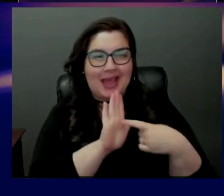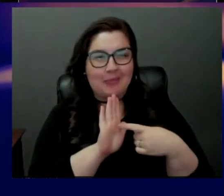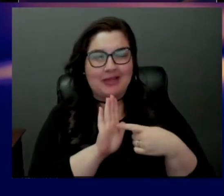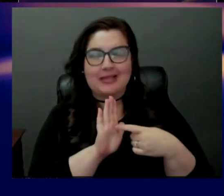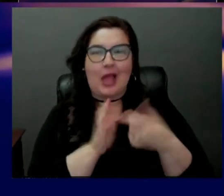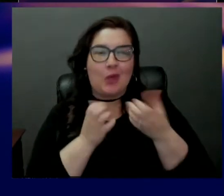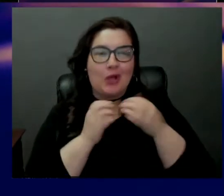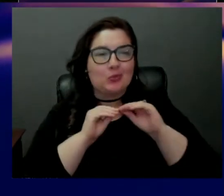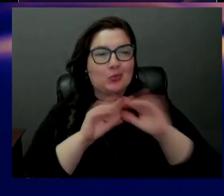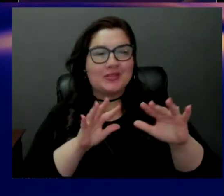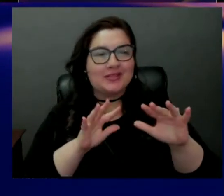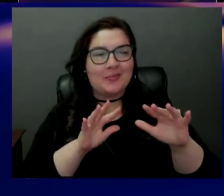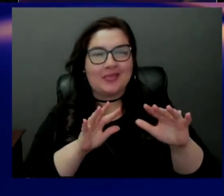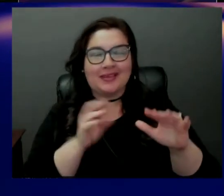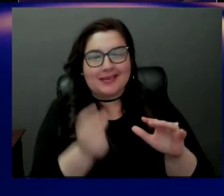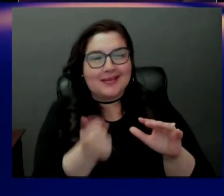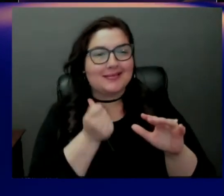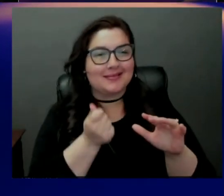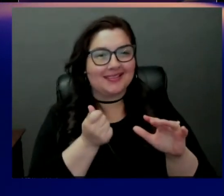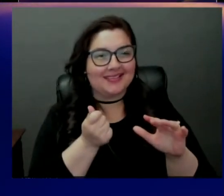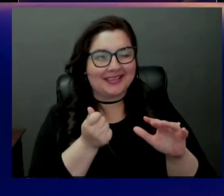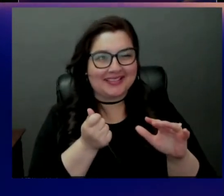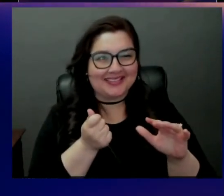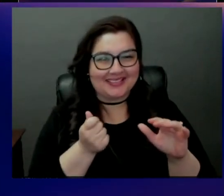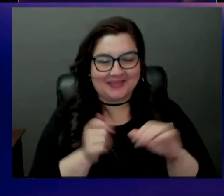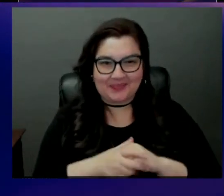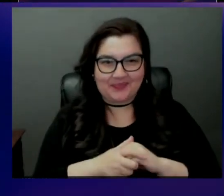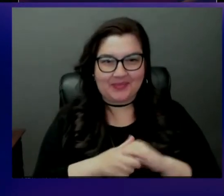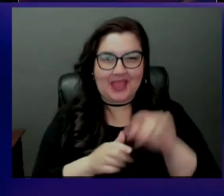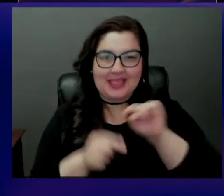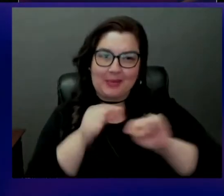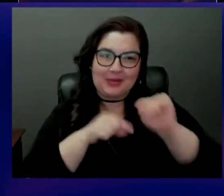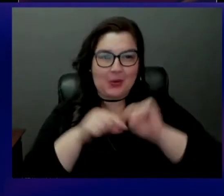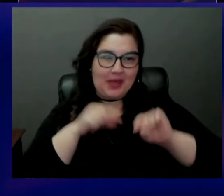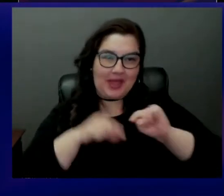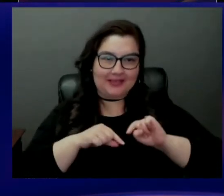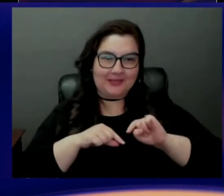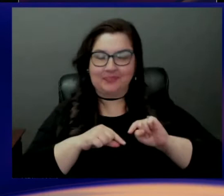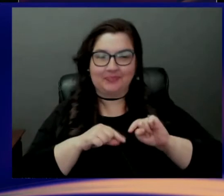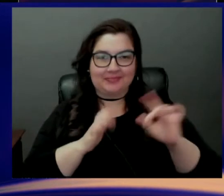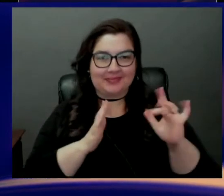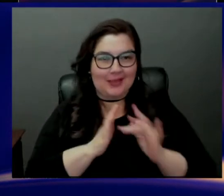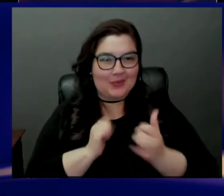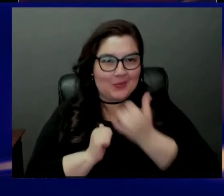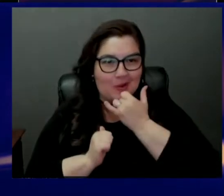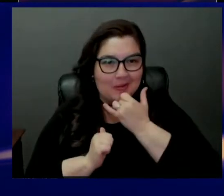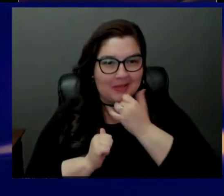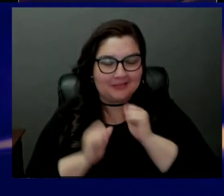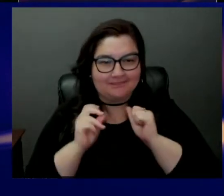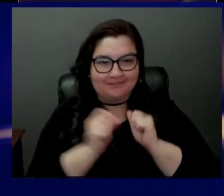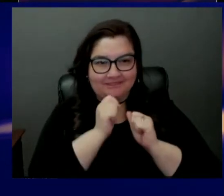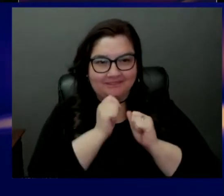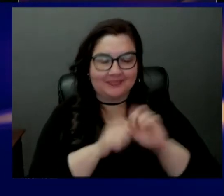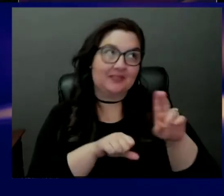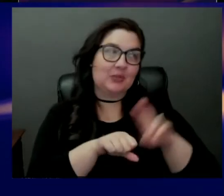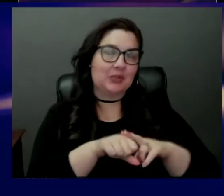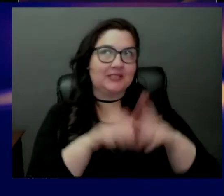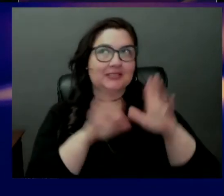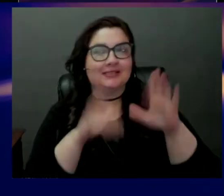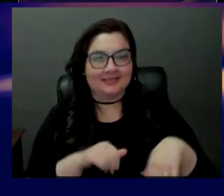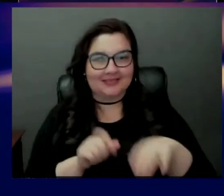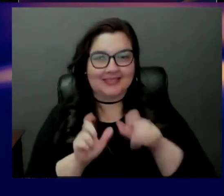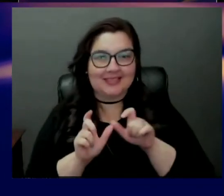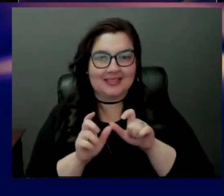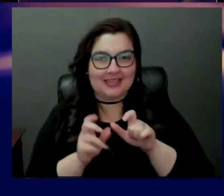here. Oop. Let me go back. I hit the wrong button. Of course, instant.